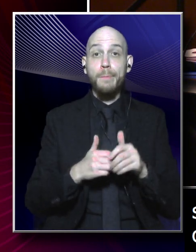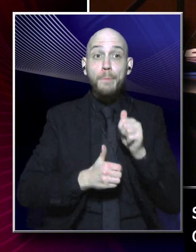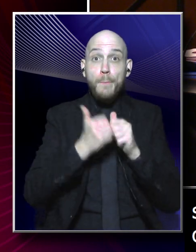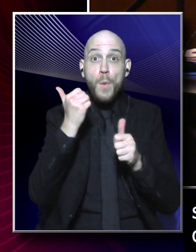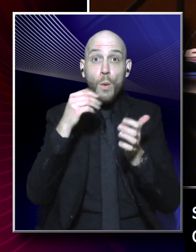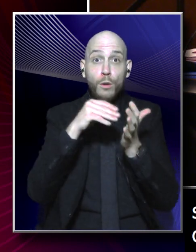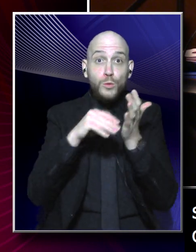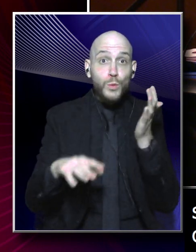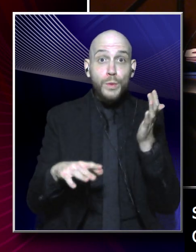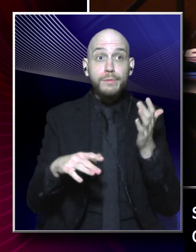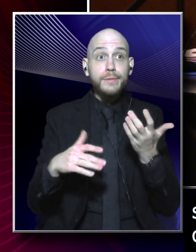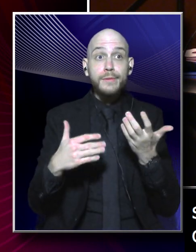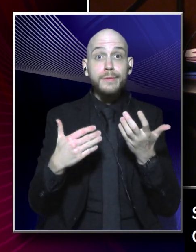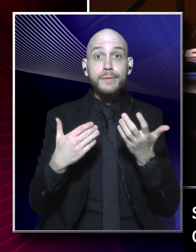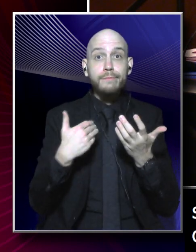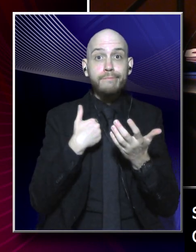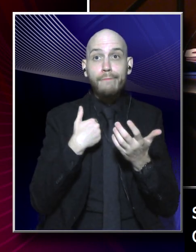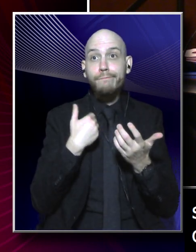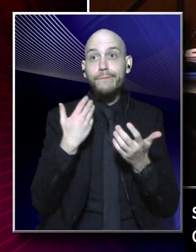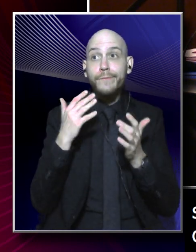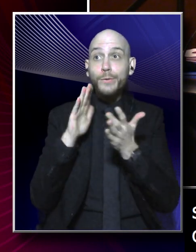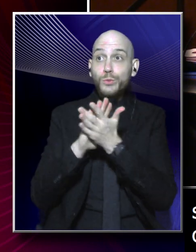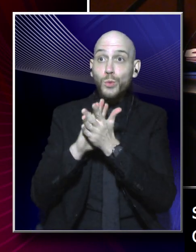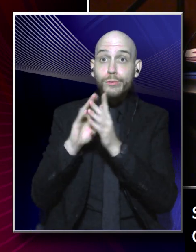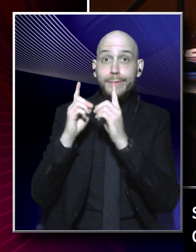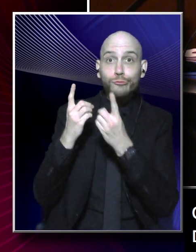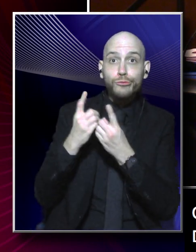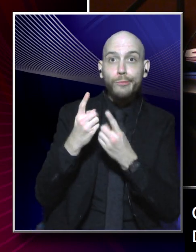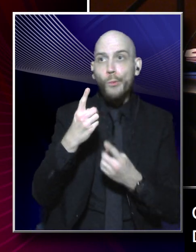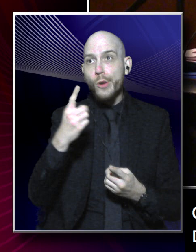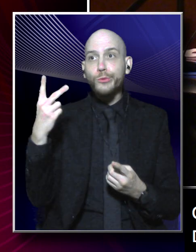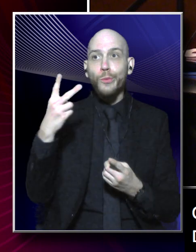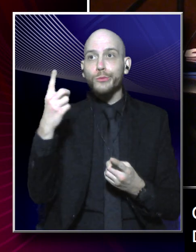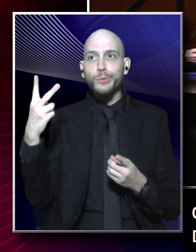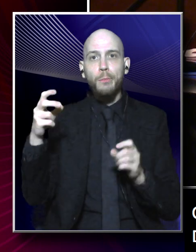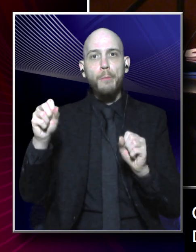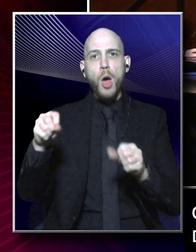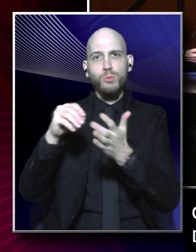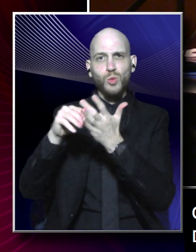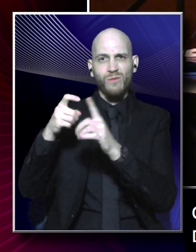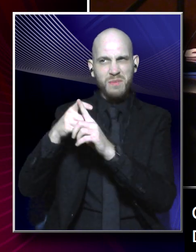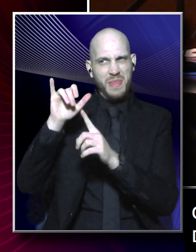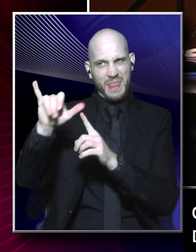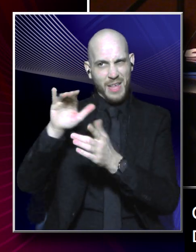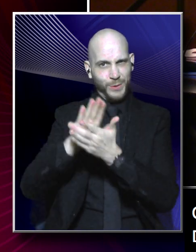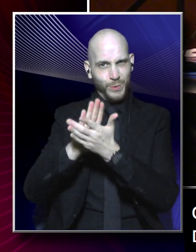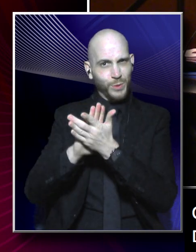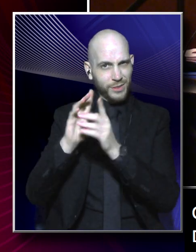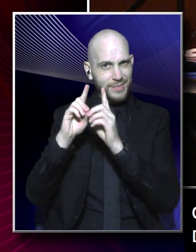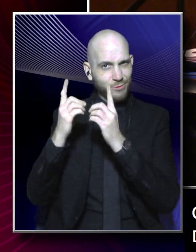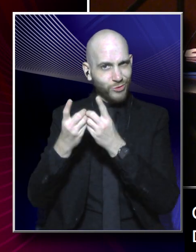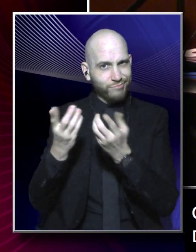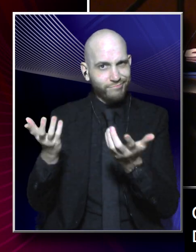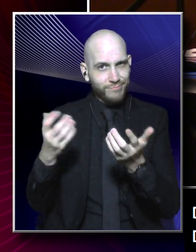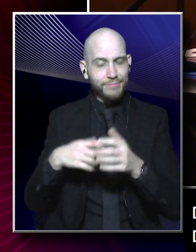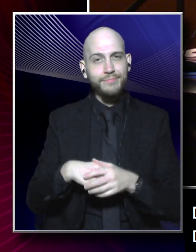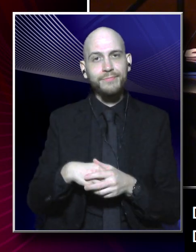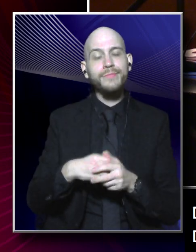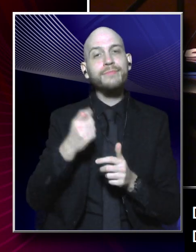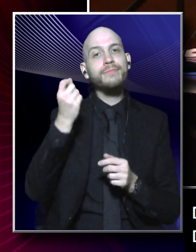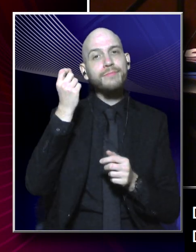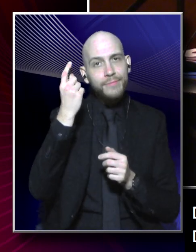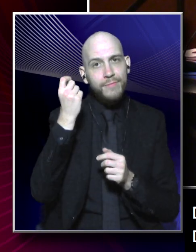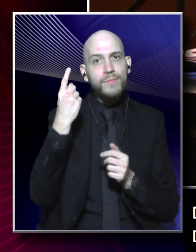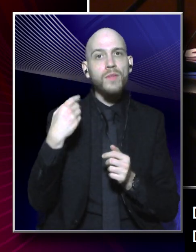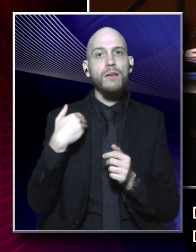2 from that school district. However, there are a number of school districts that have more than